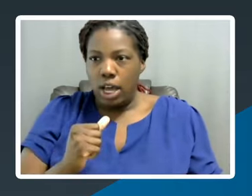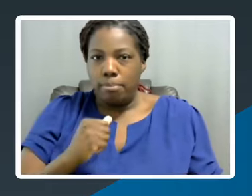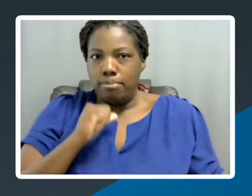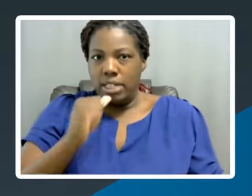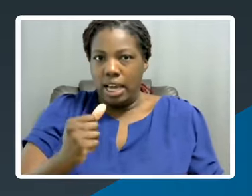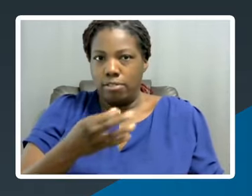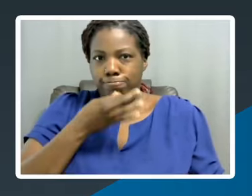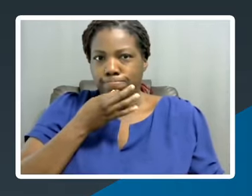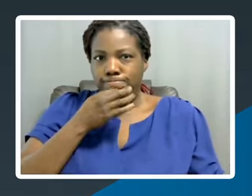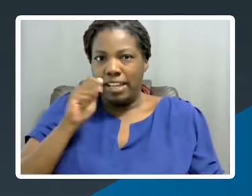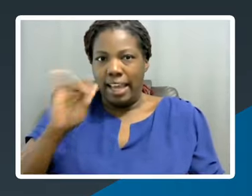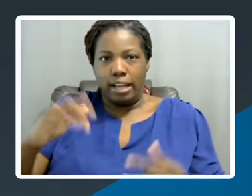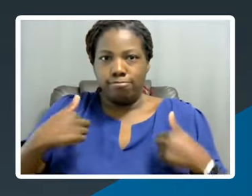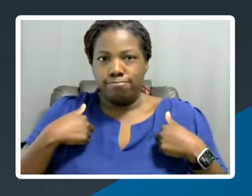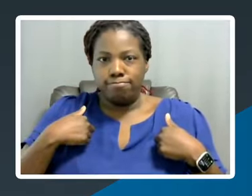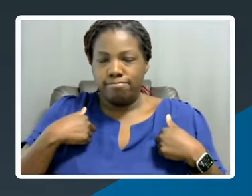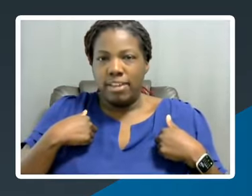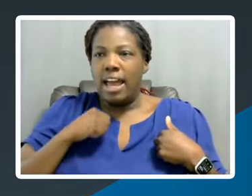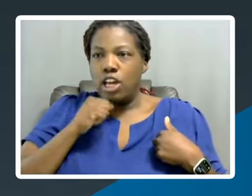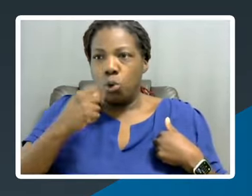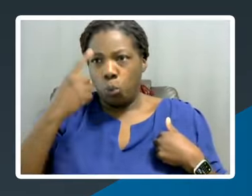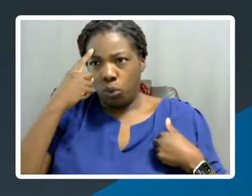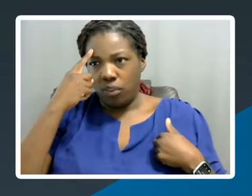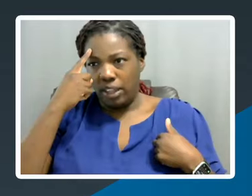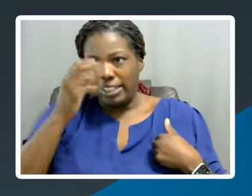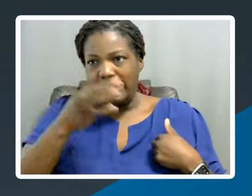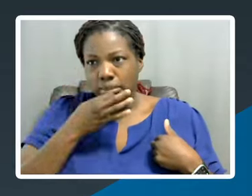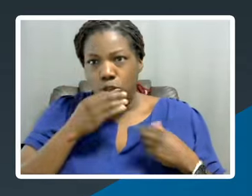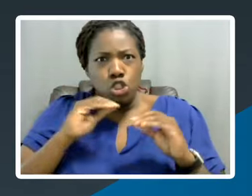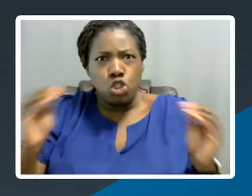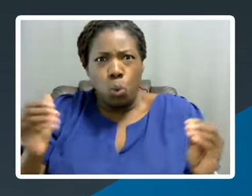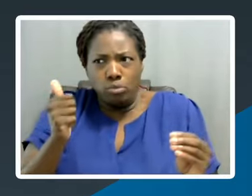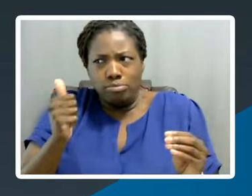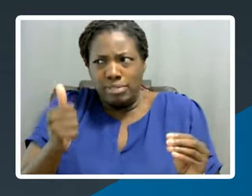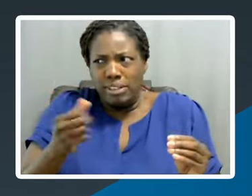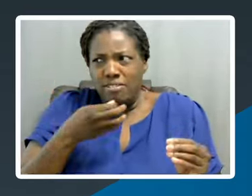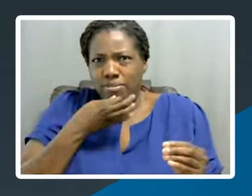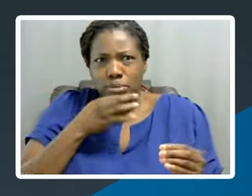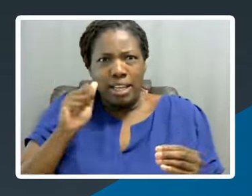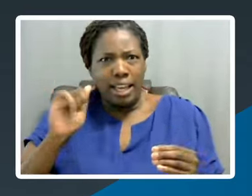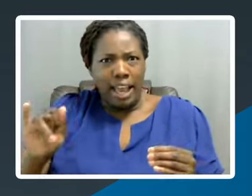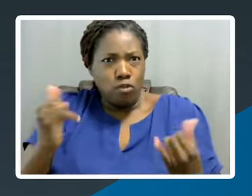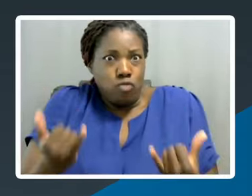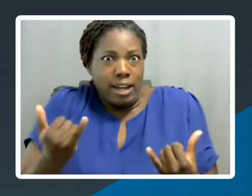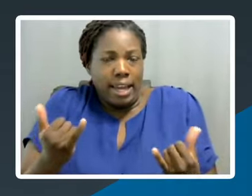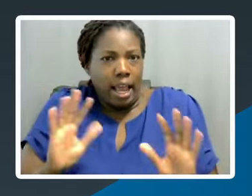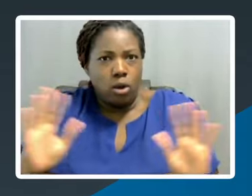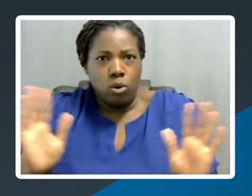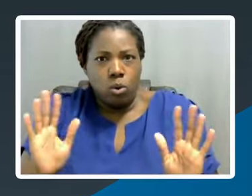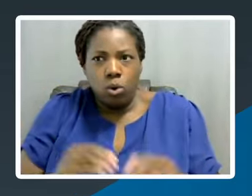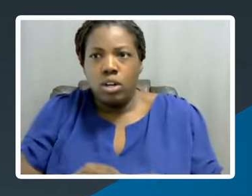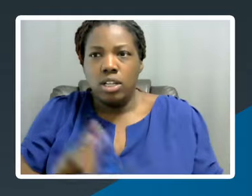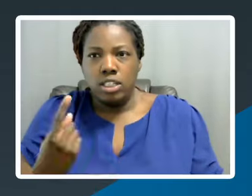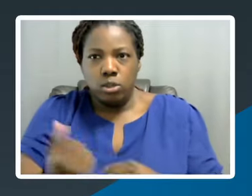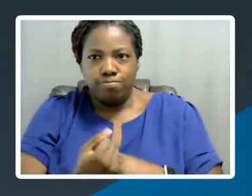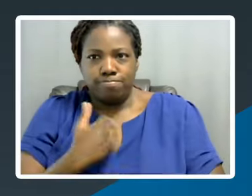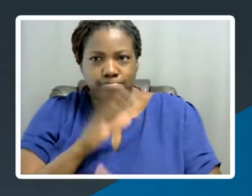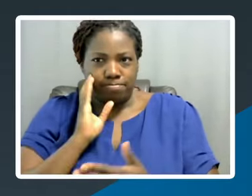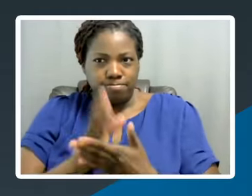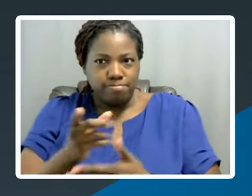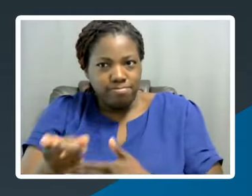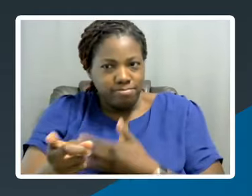and I don't consider myself an AI expert because nobody is an AI expert at the moment. Somebody sent me this the other day. I thought it was